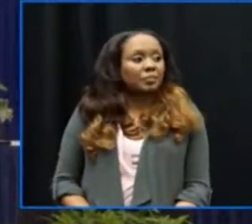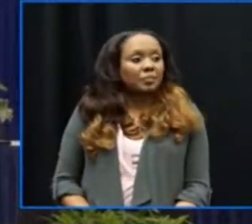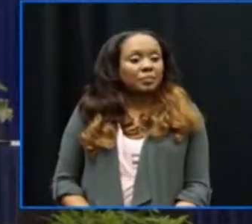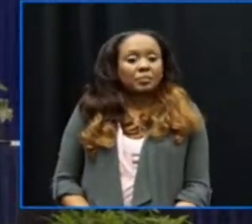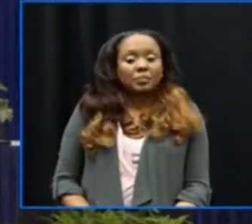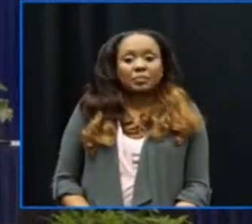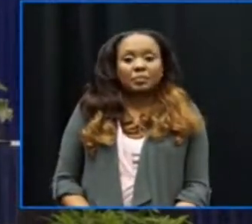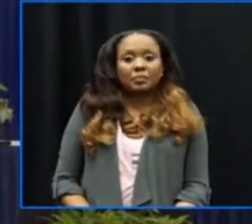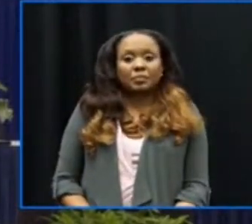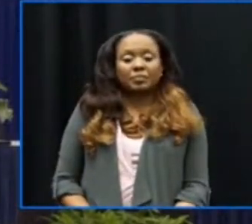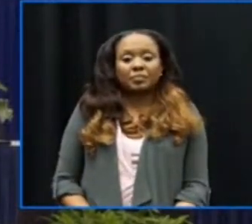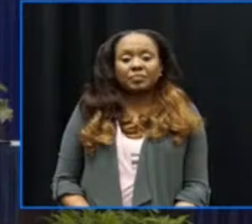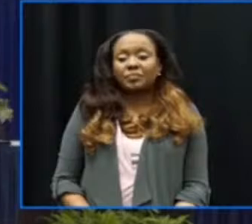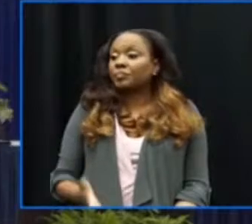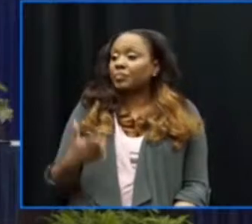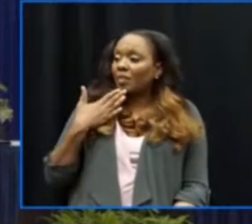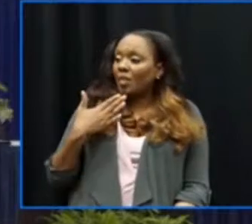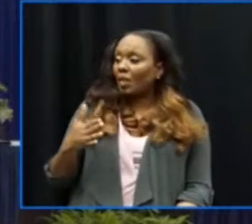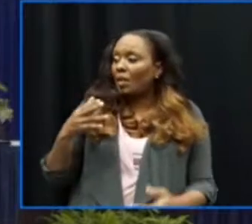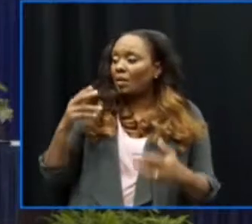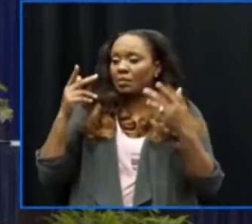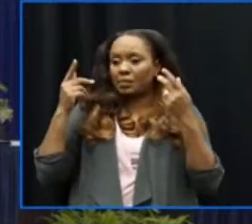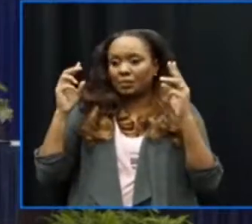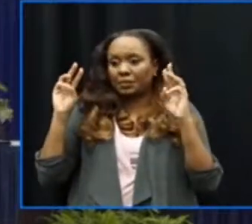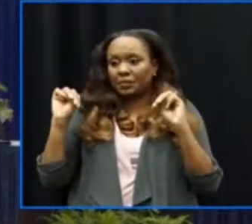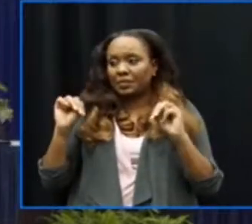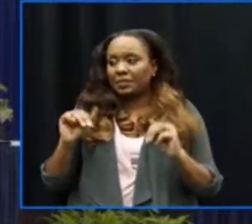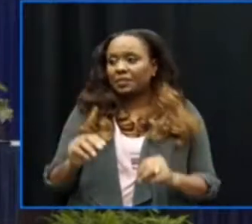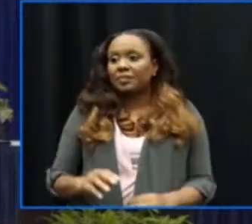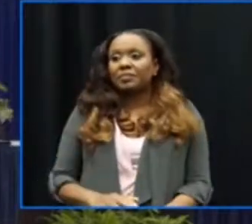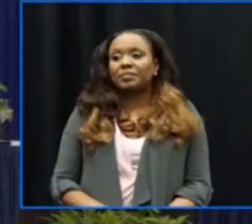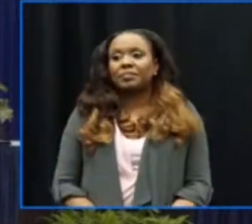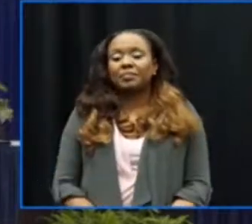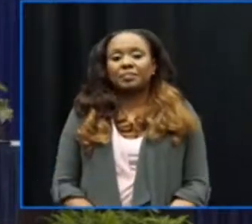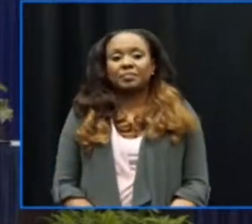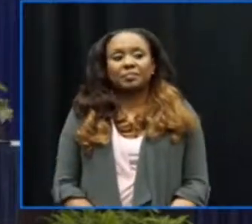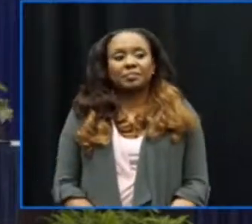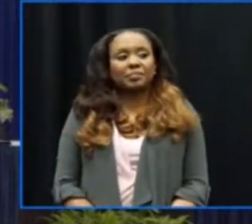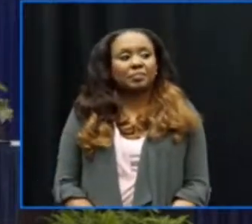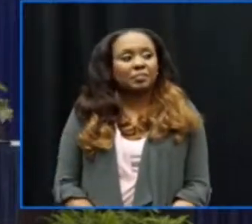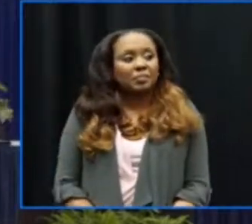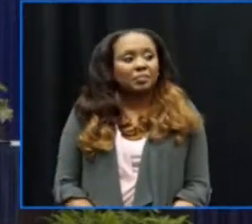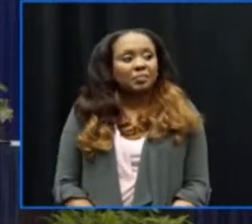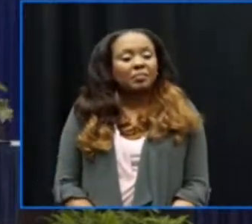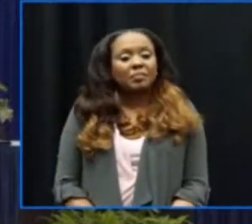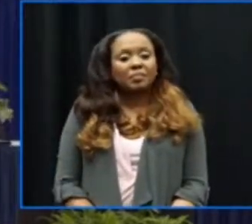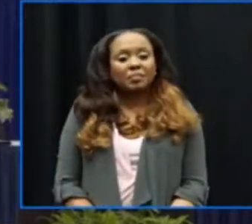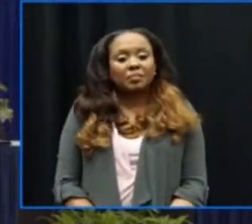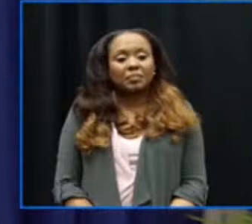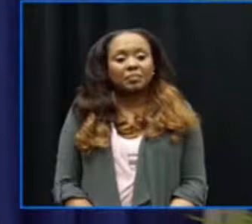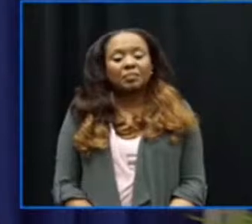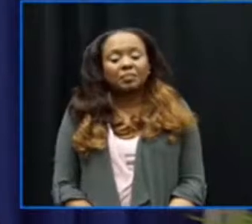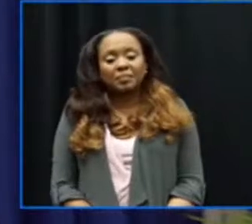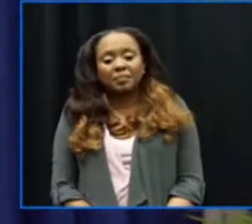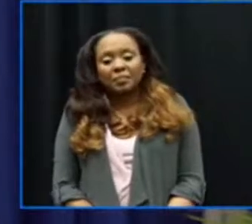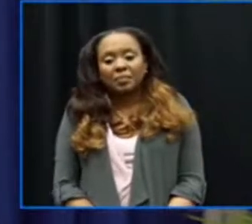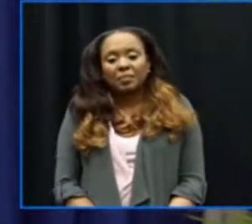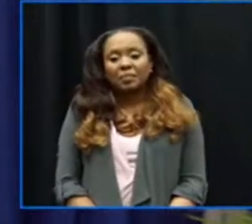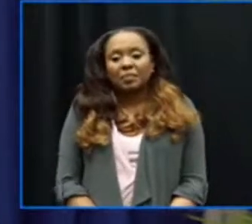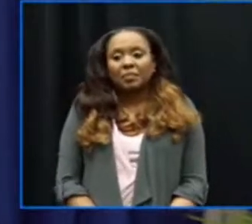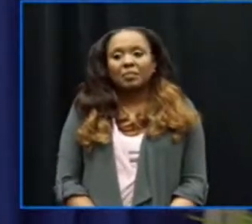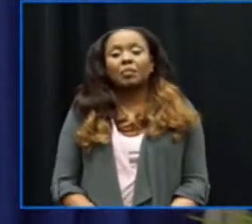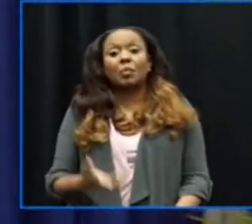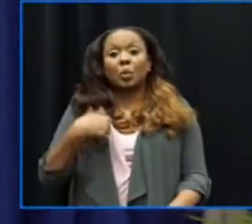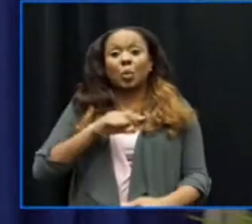against the backdrop of trying to engage as many Barbadians as possible, all Barbadians we